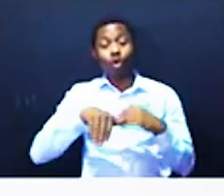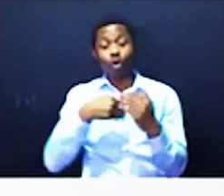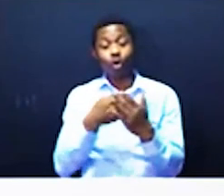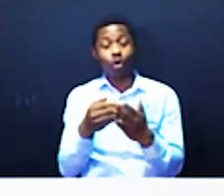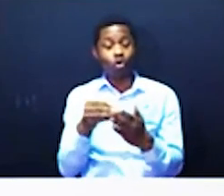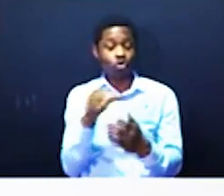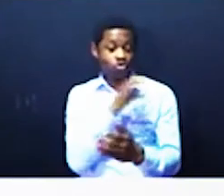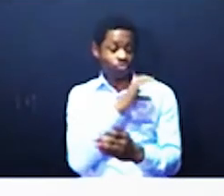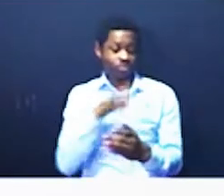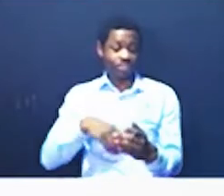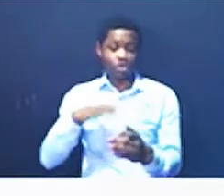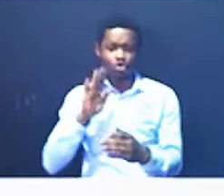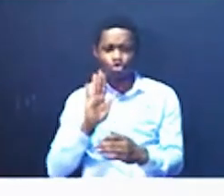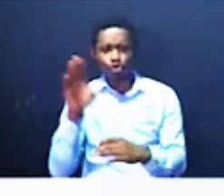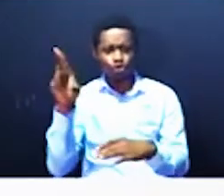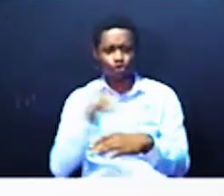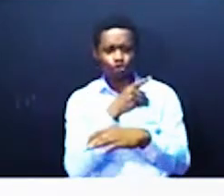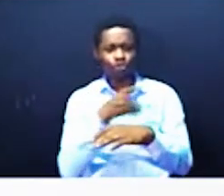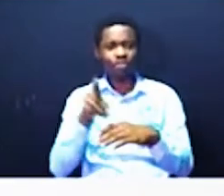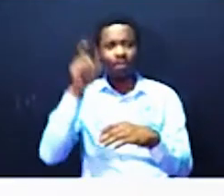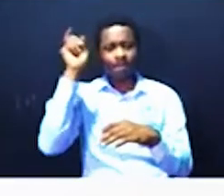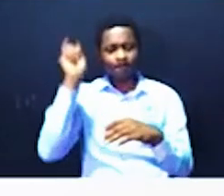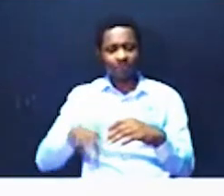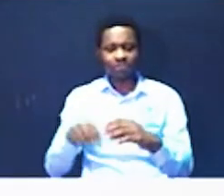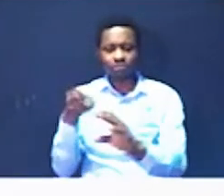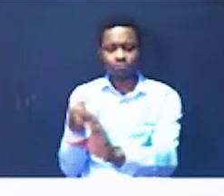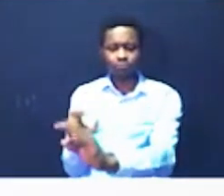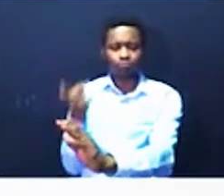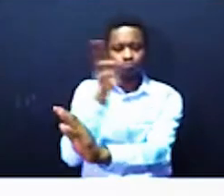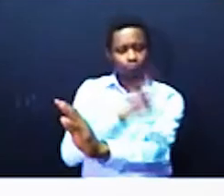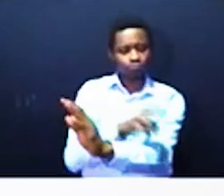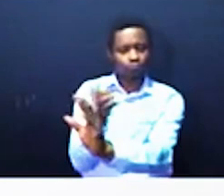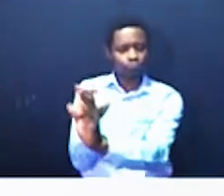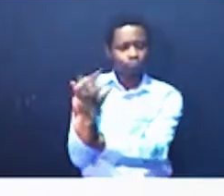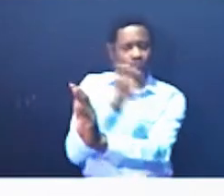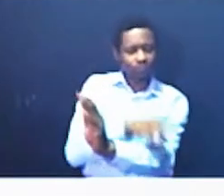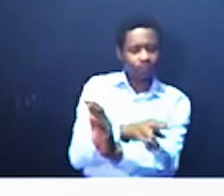Christians to keep away from polluting influences.